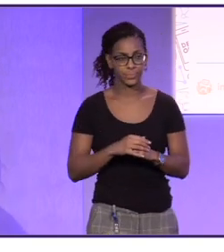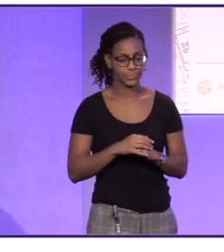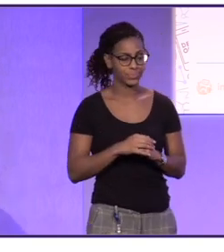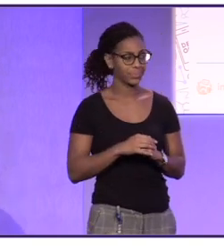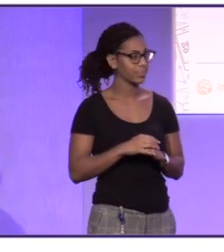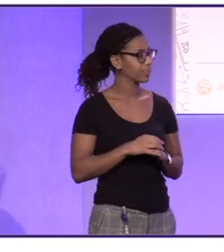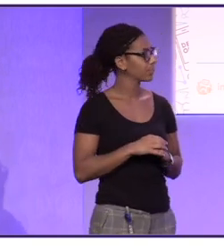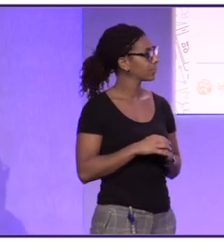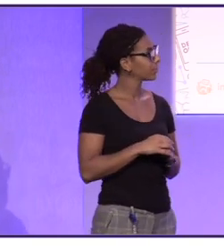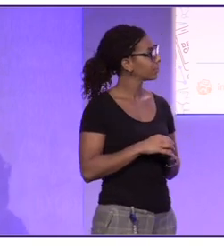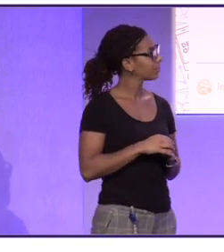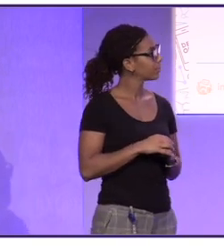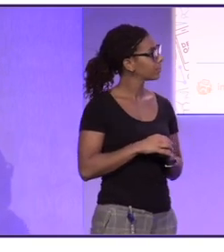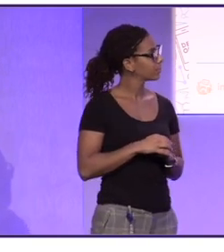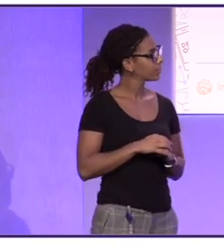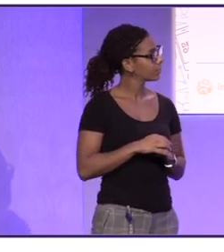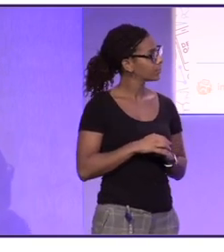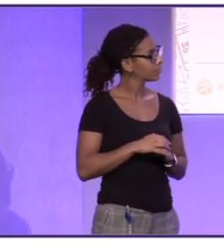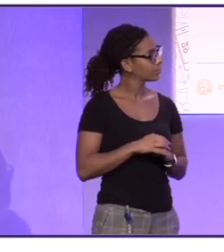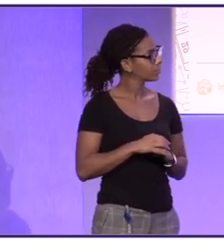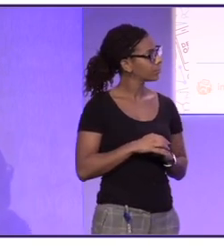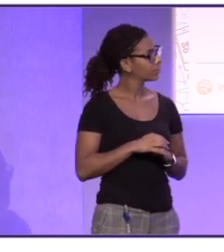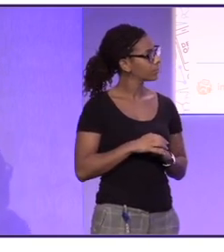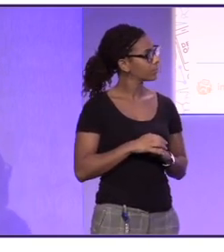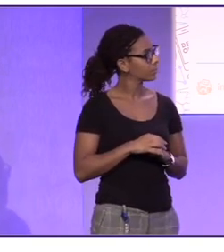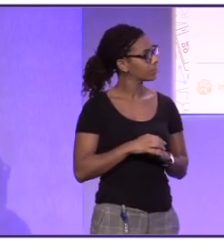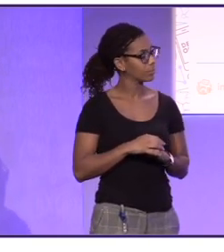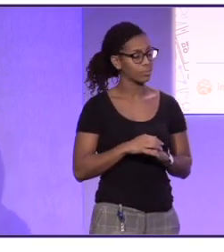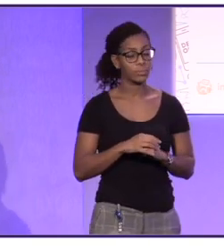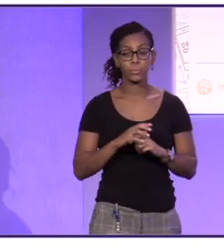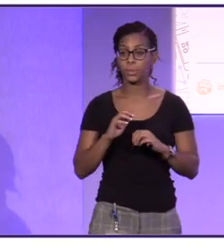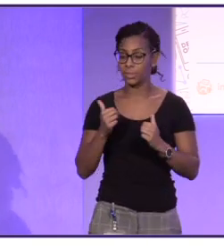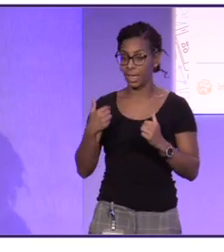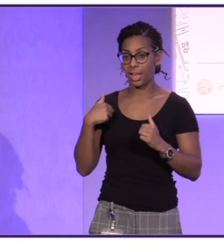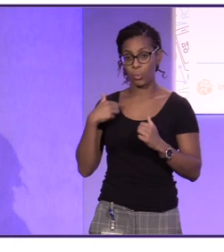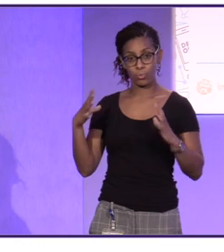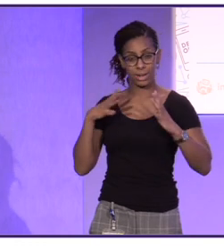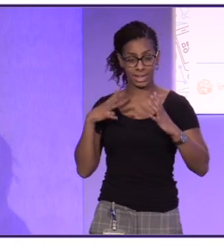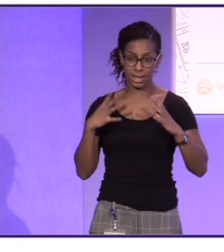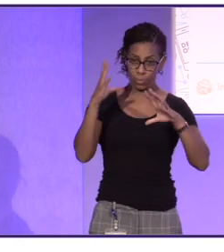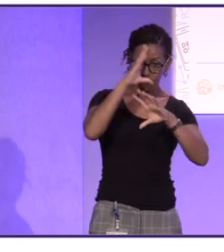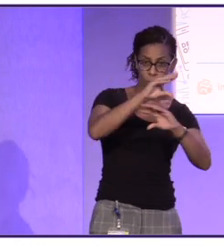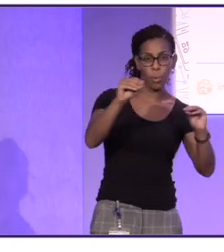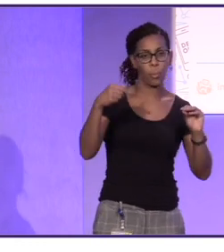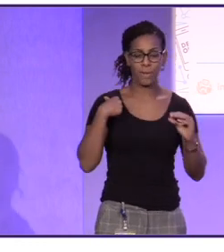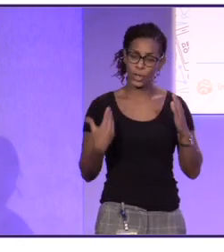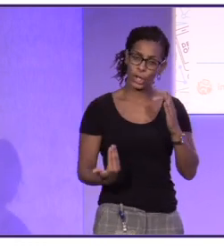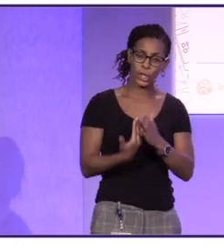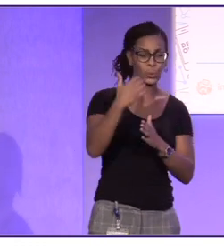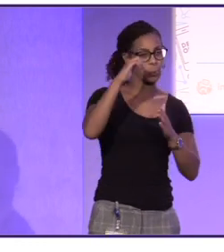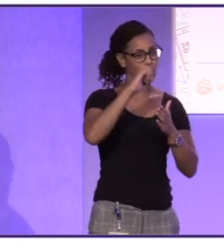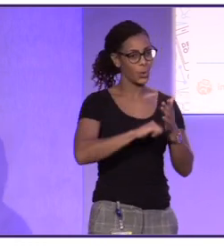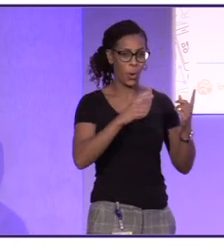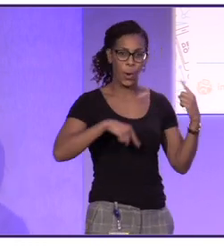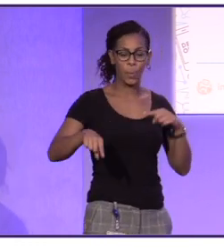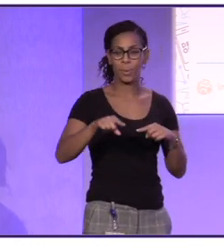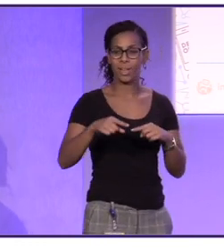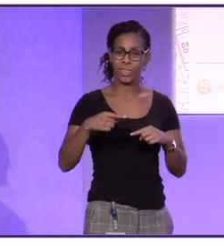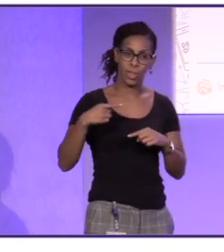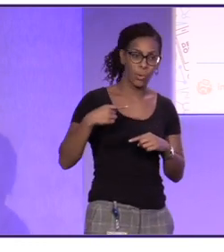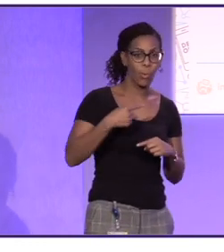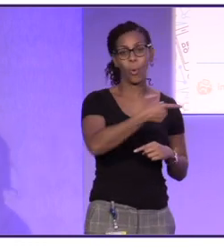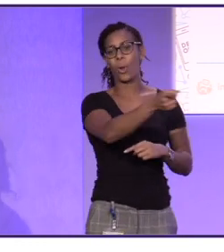memory. And then we go live, we tell you about a new shop, and every one of you is going to